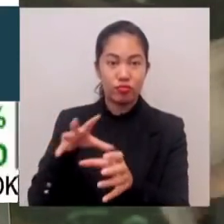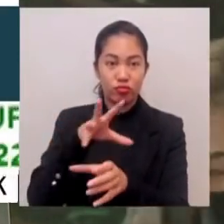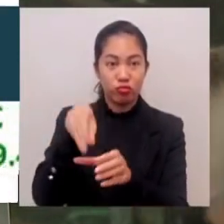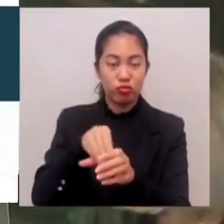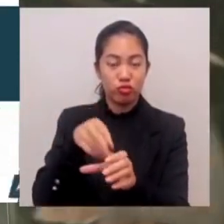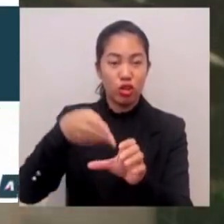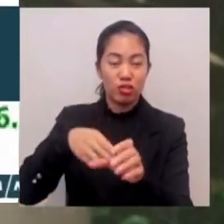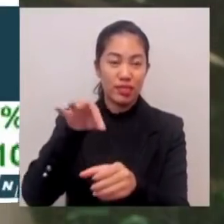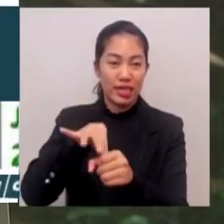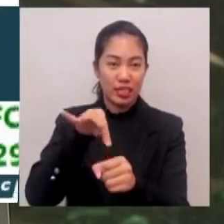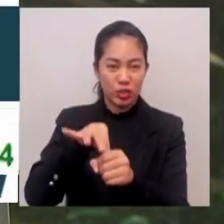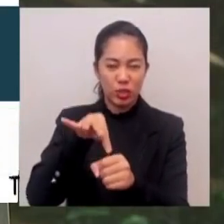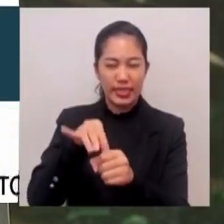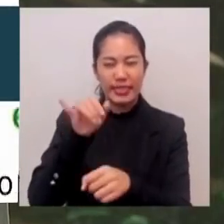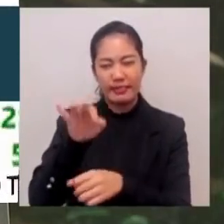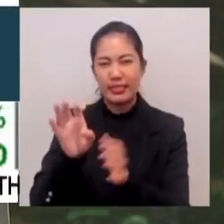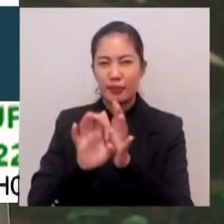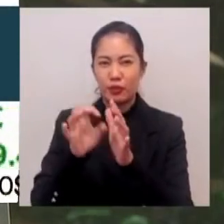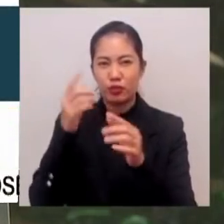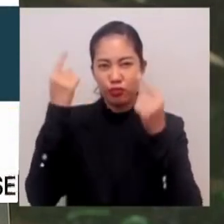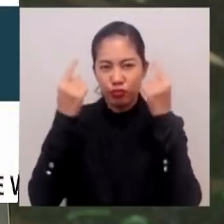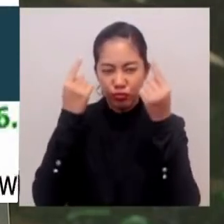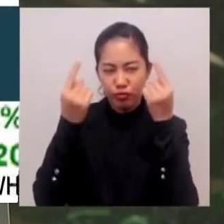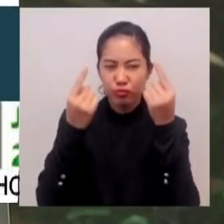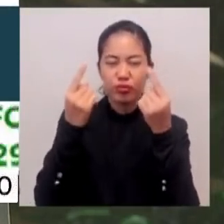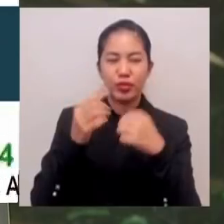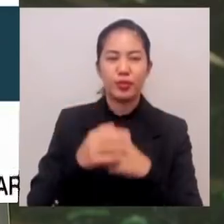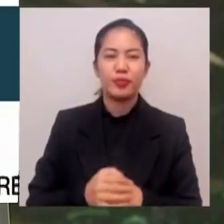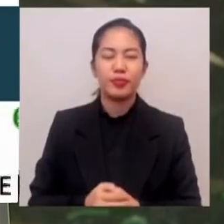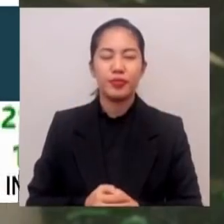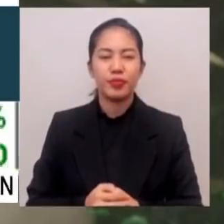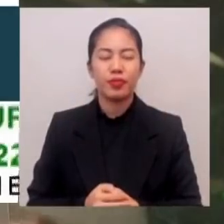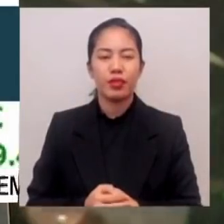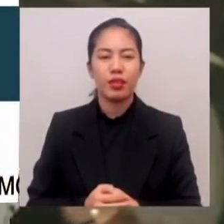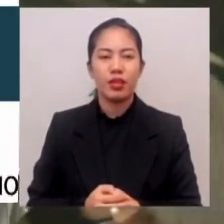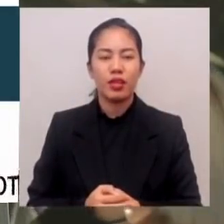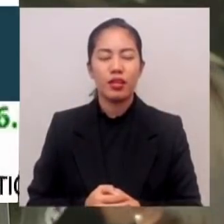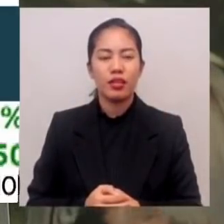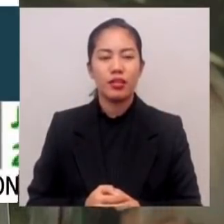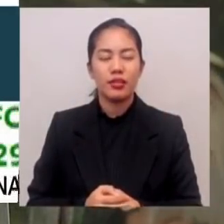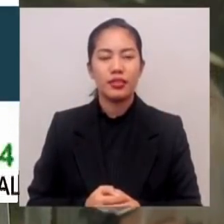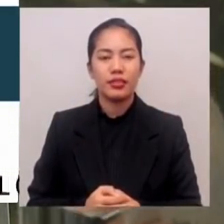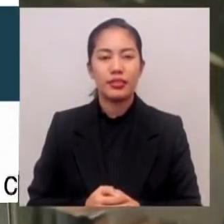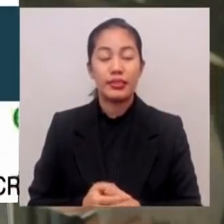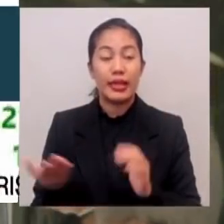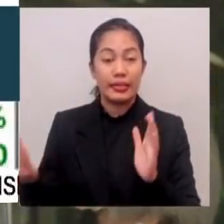reconsider, you know, their earlier bid, well, of course, again,